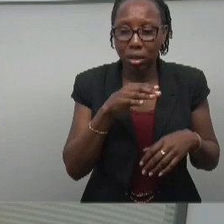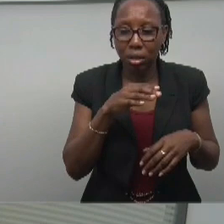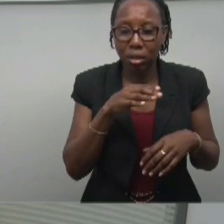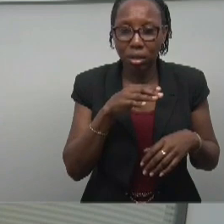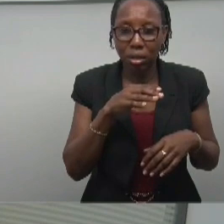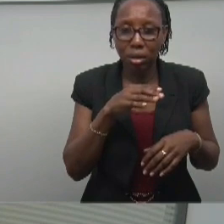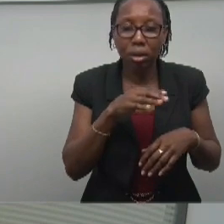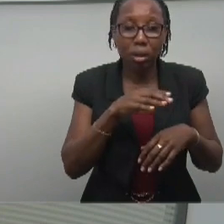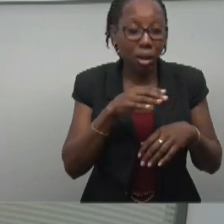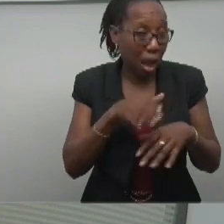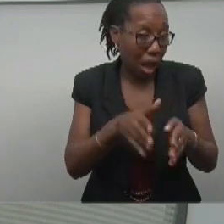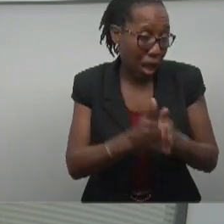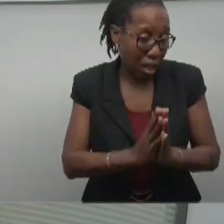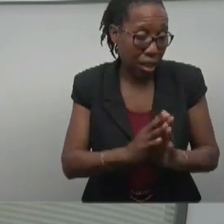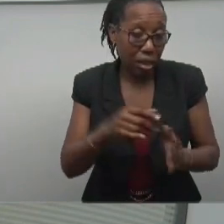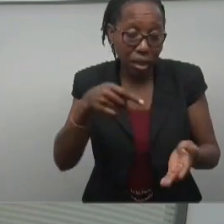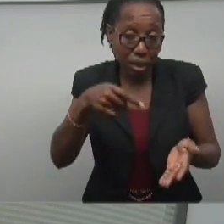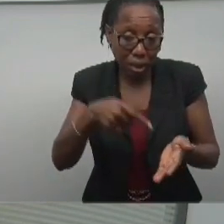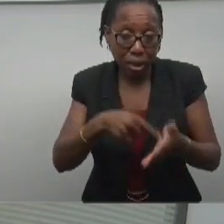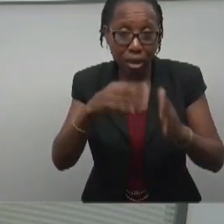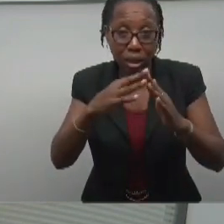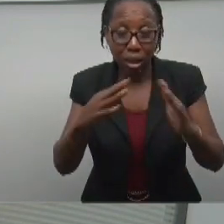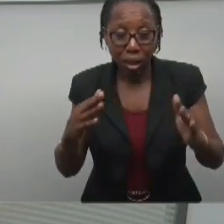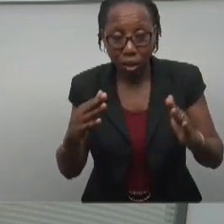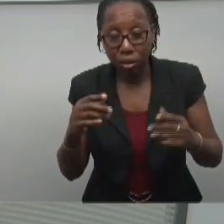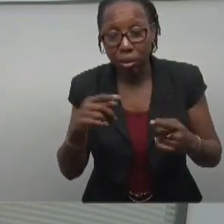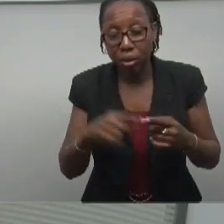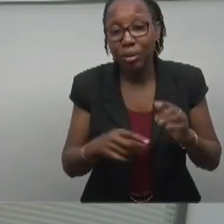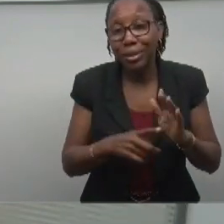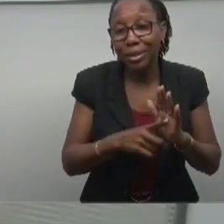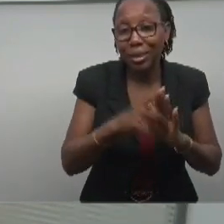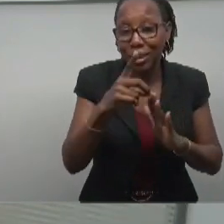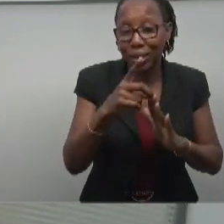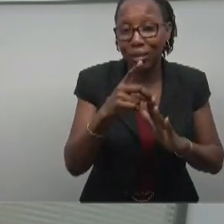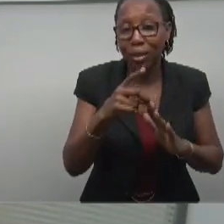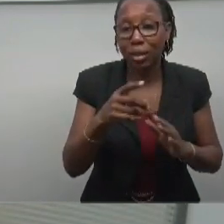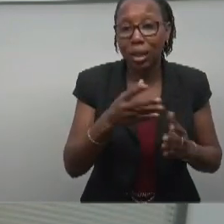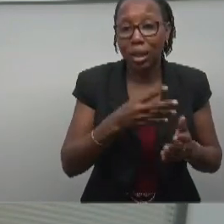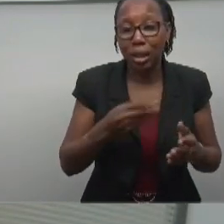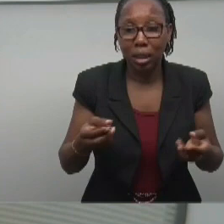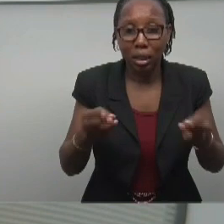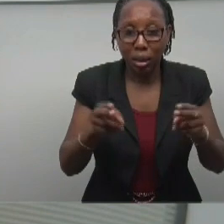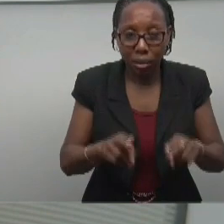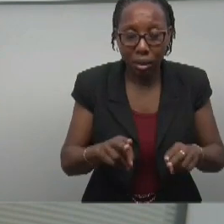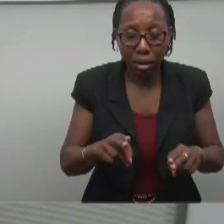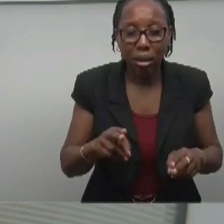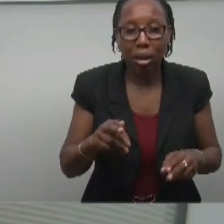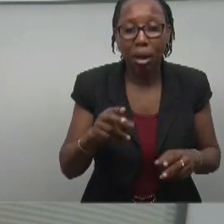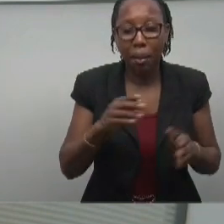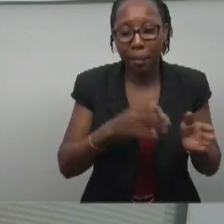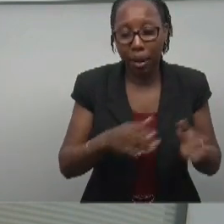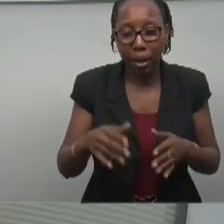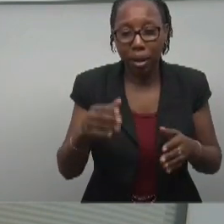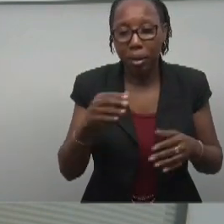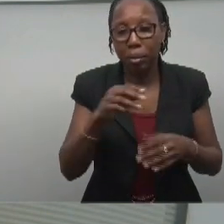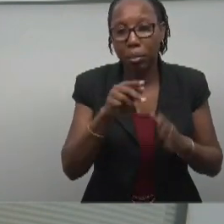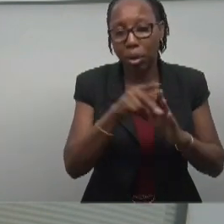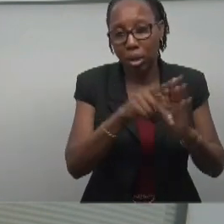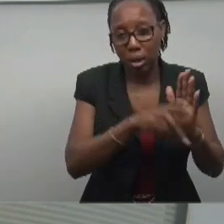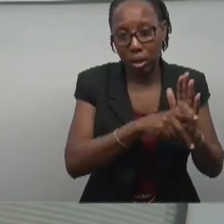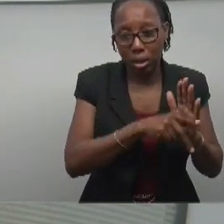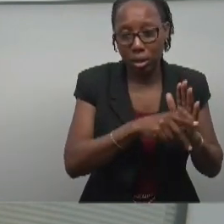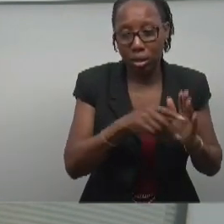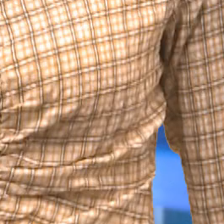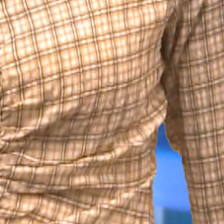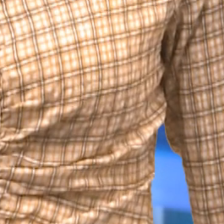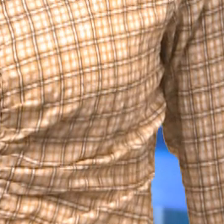and this House, according to the administration, to develop and implement a comprehensive land policy. We already have one, so we know there's no need